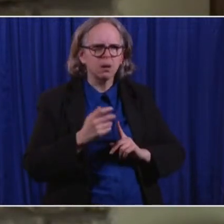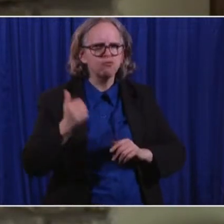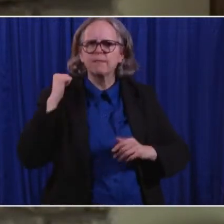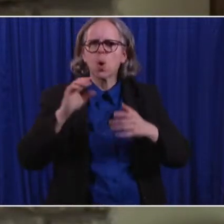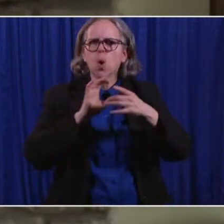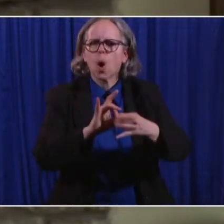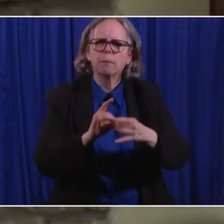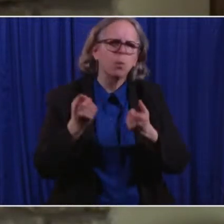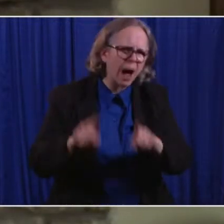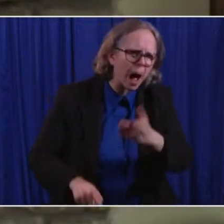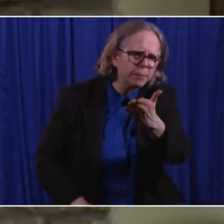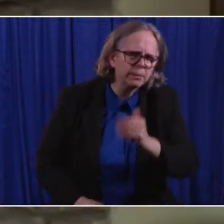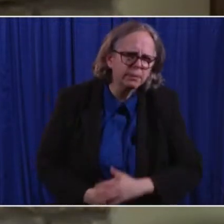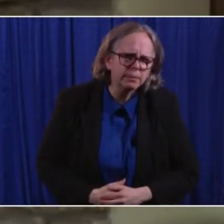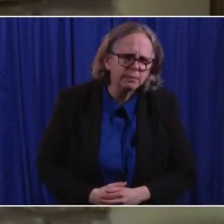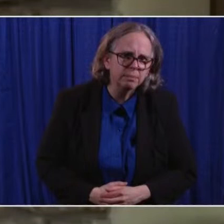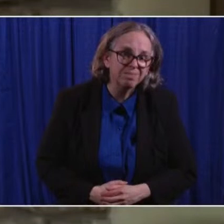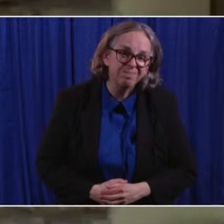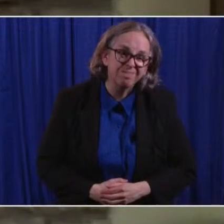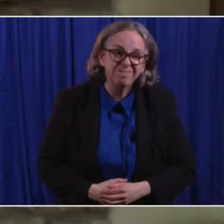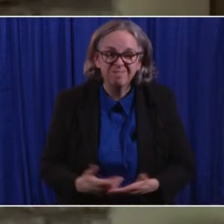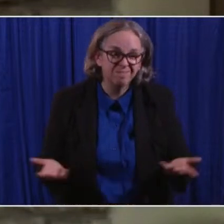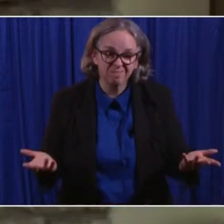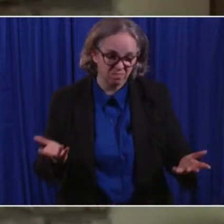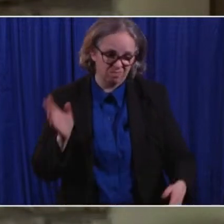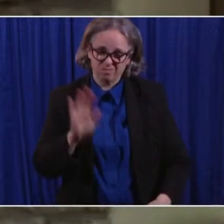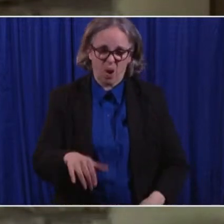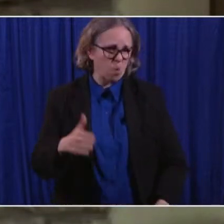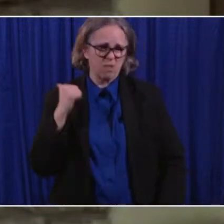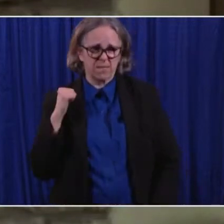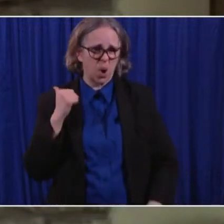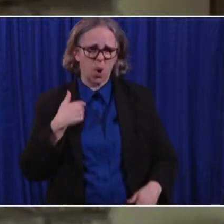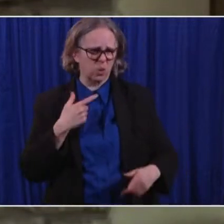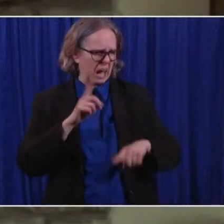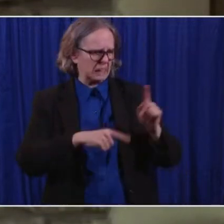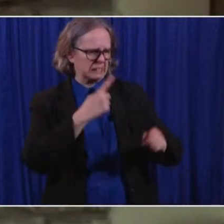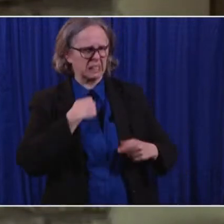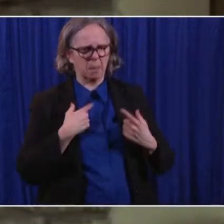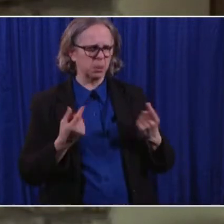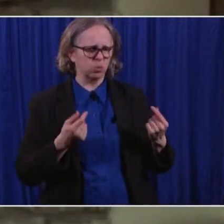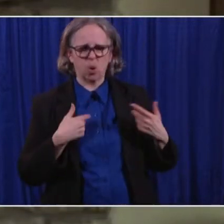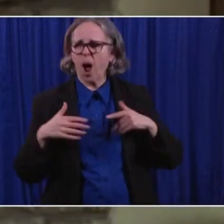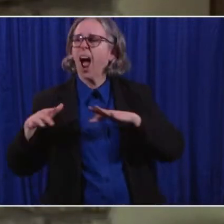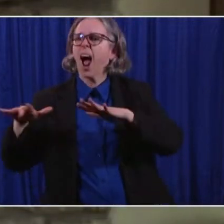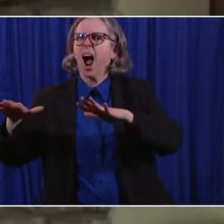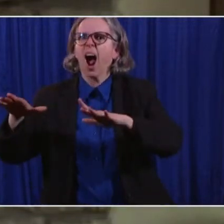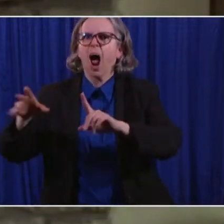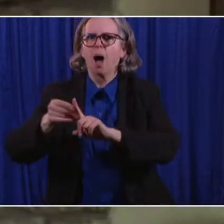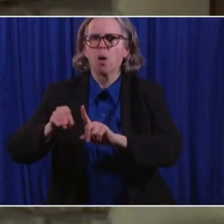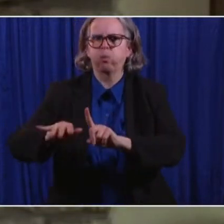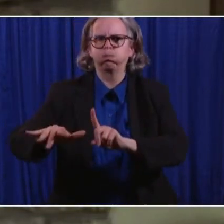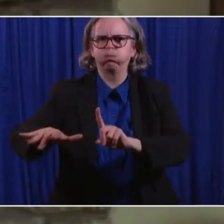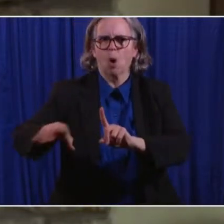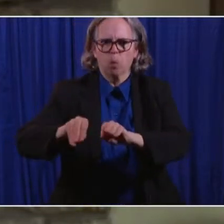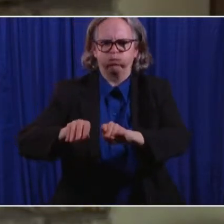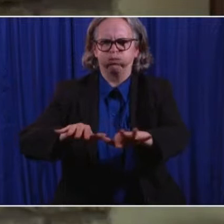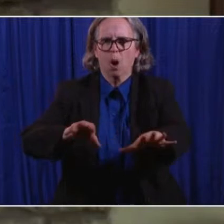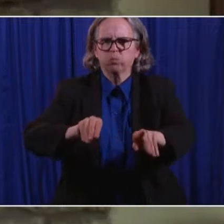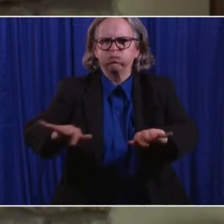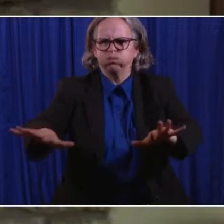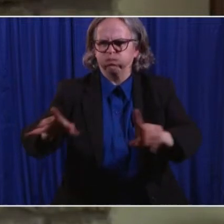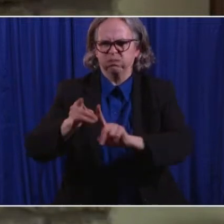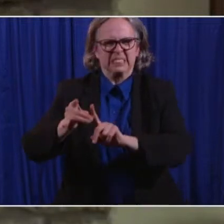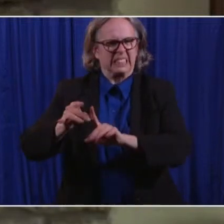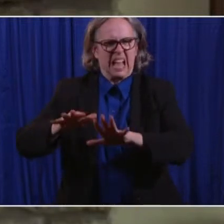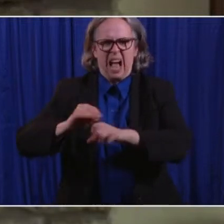hey, we're going to go about our business. They could have contaminated hundreds and hundreds of people